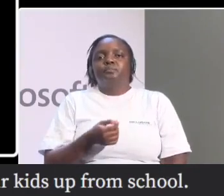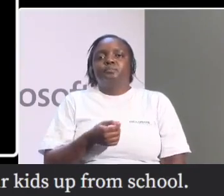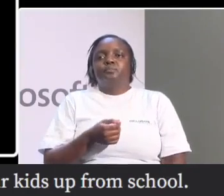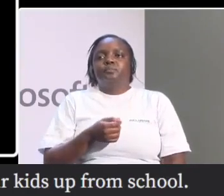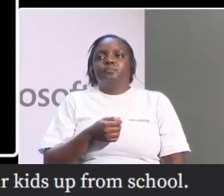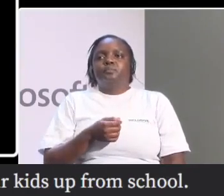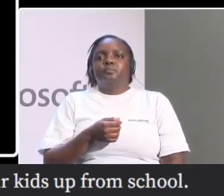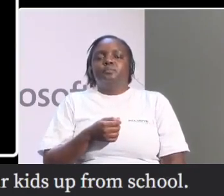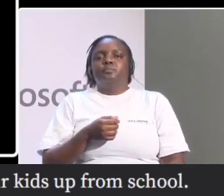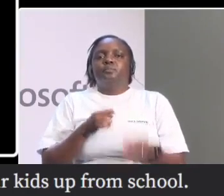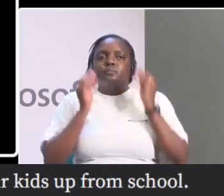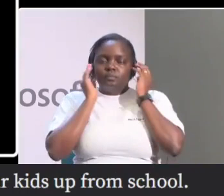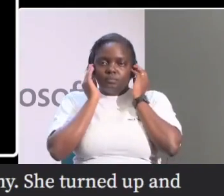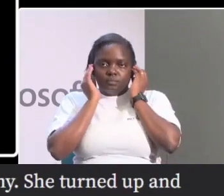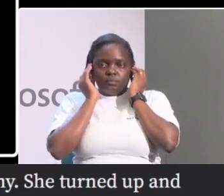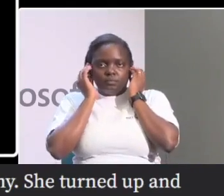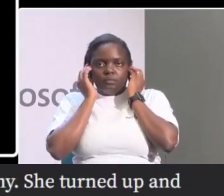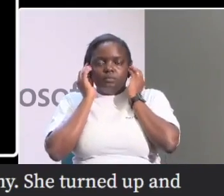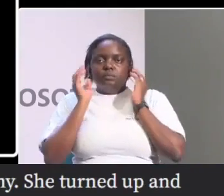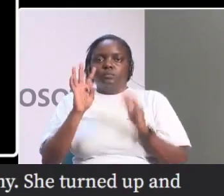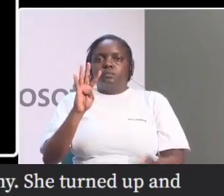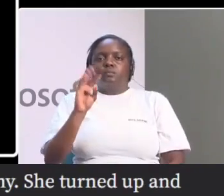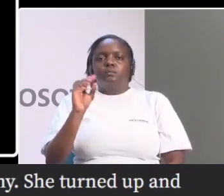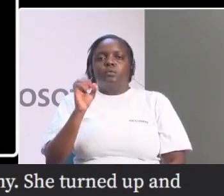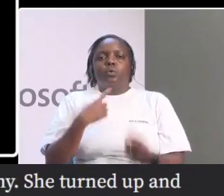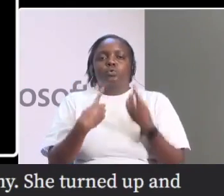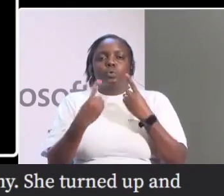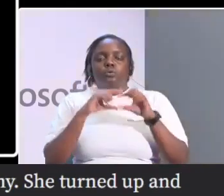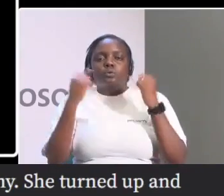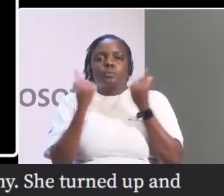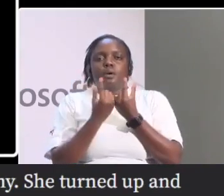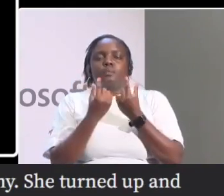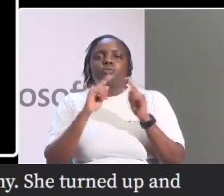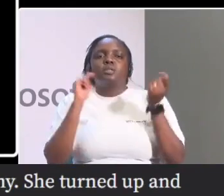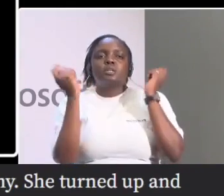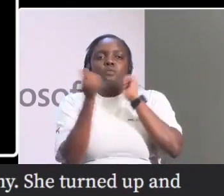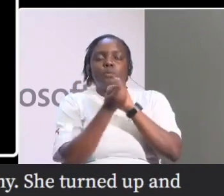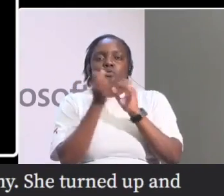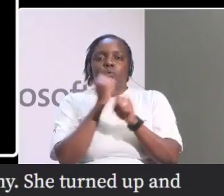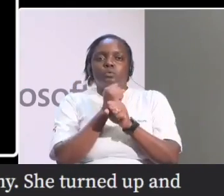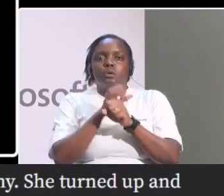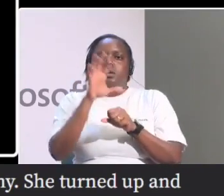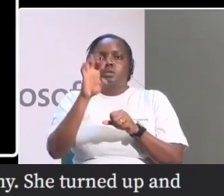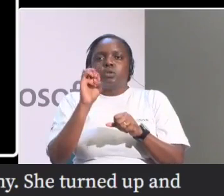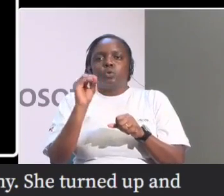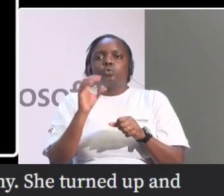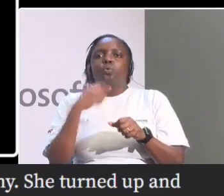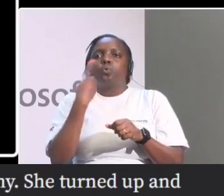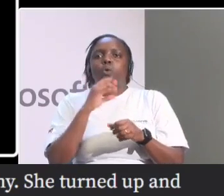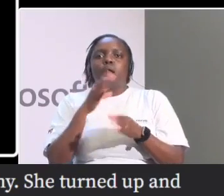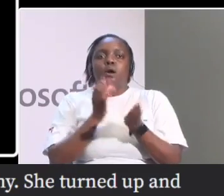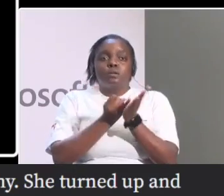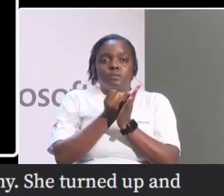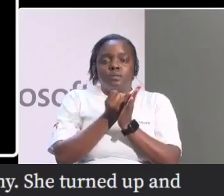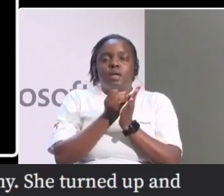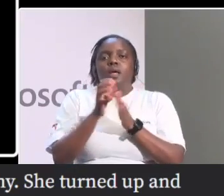Boston Consulting Group, who have been doing transformational work for years, they said CEOs who are inclusive, leading with